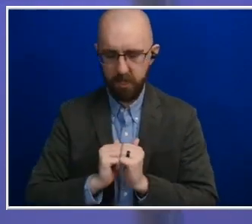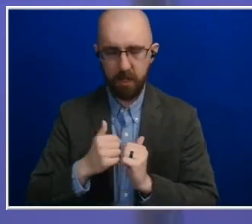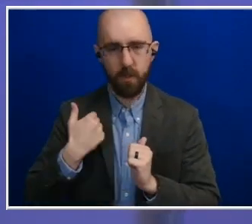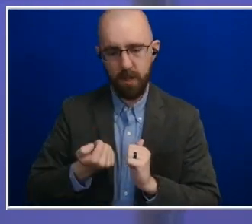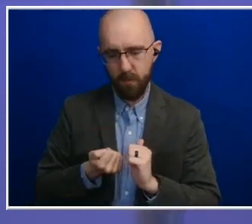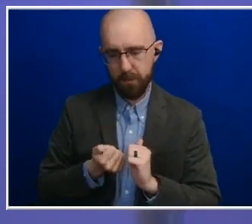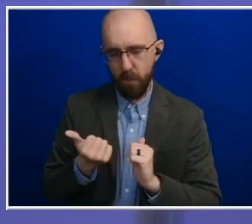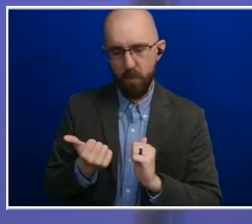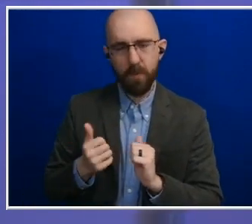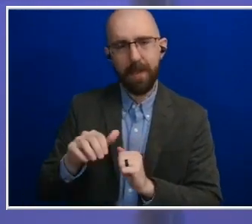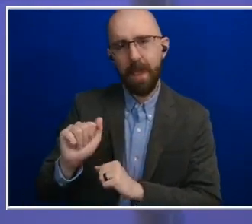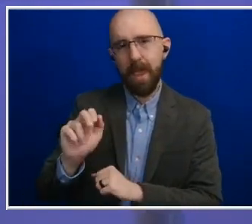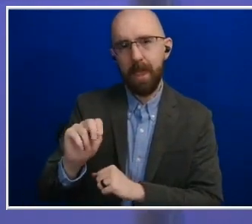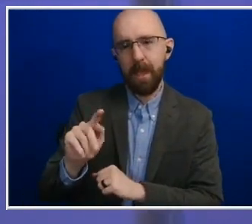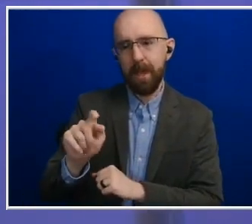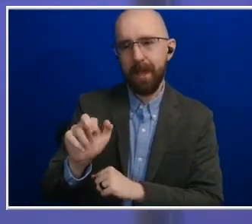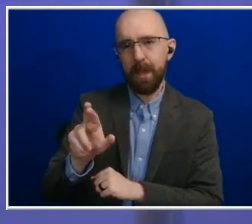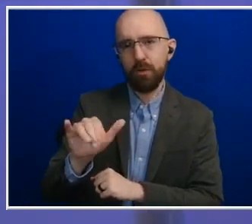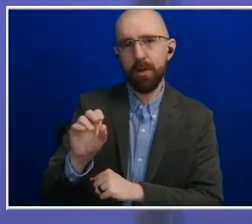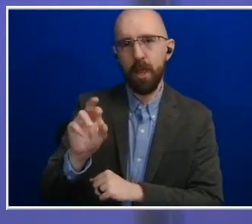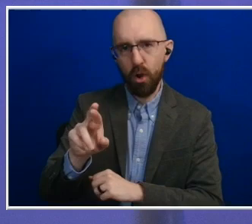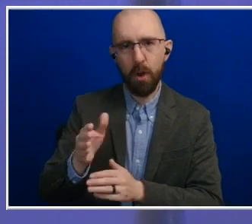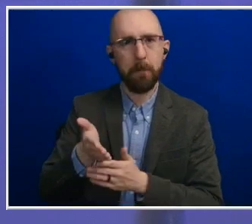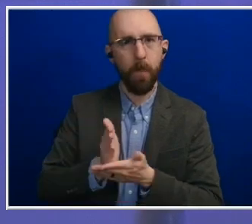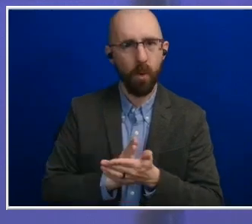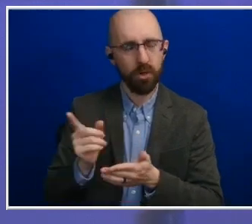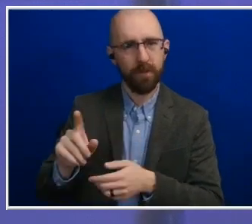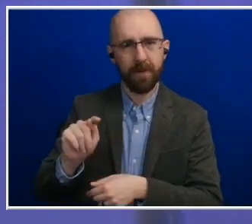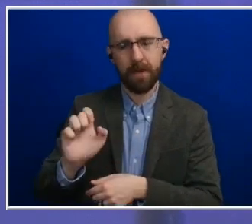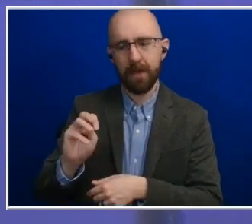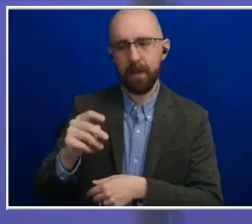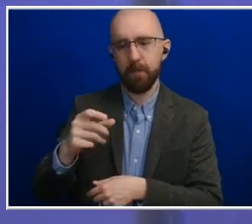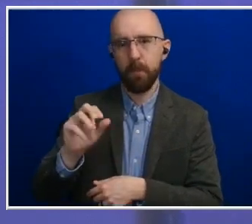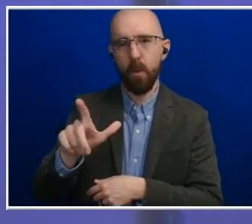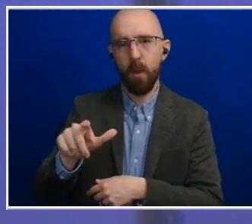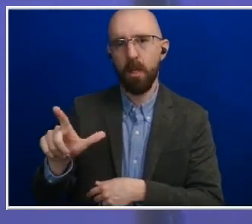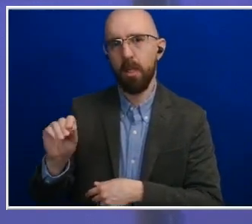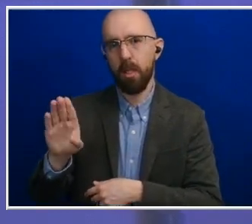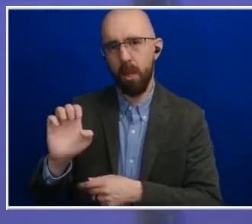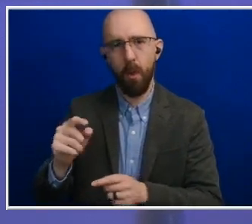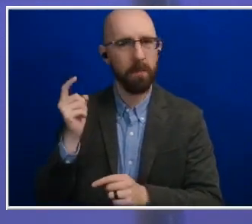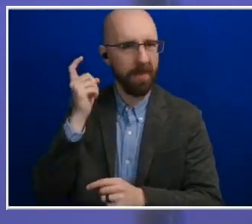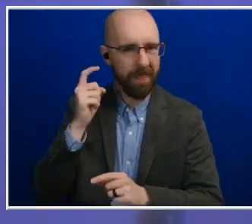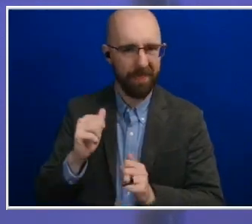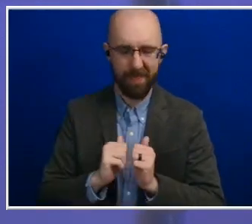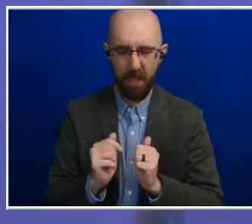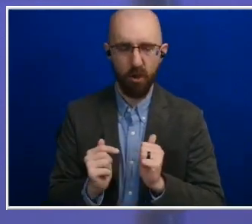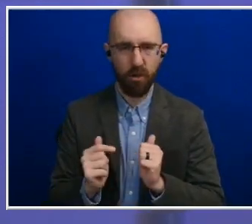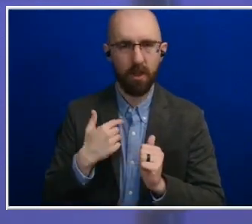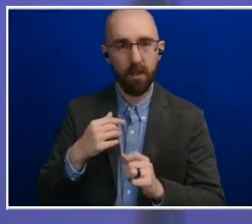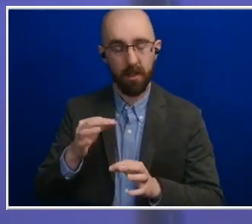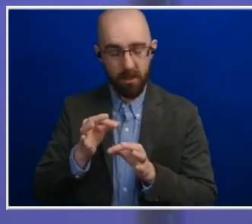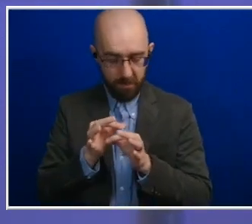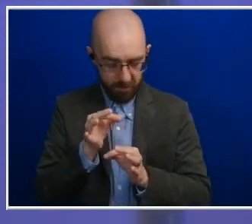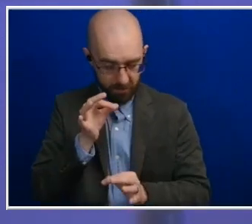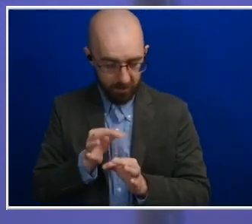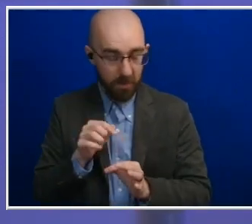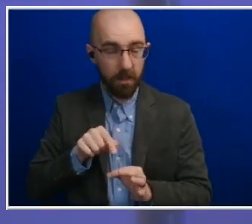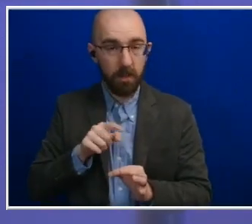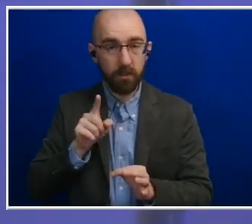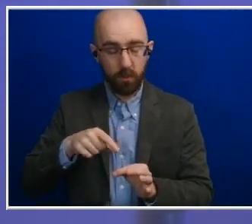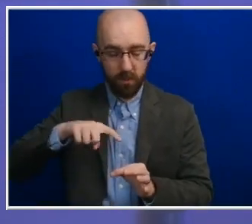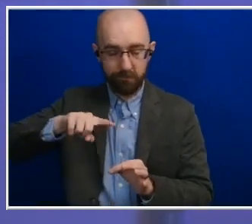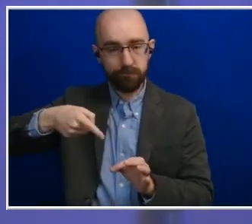anterior portion of her temporal lobe in here. And then we use a microscope to reach down and remove